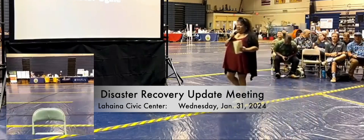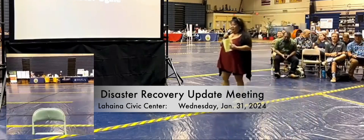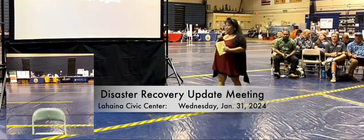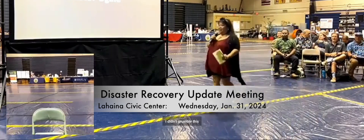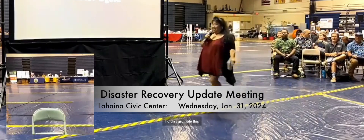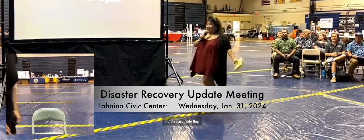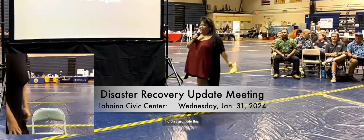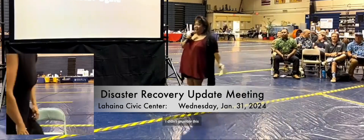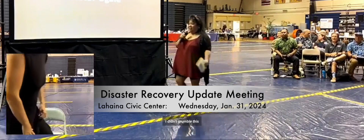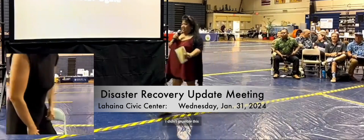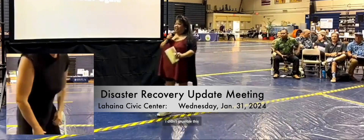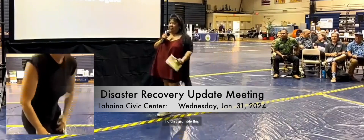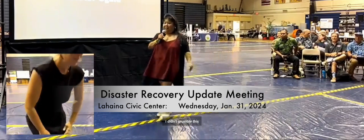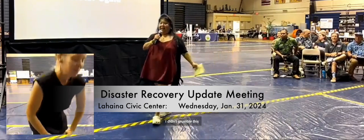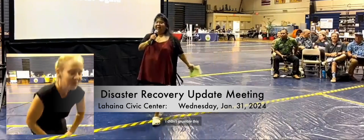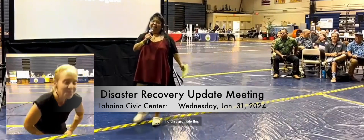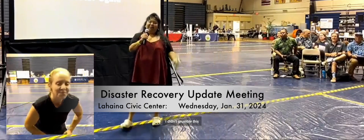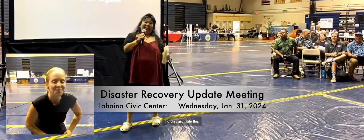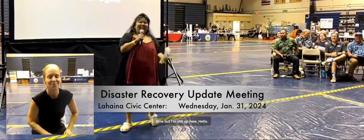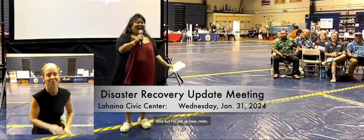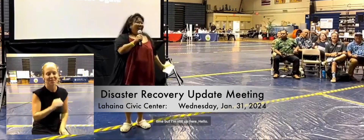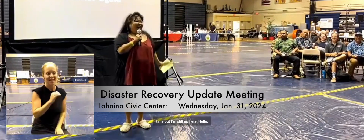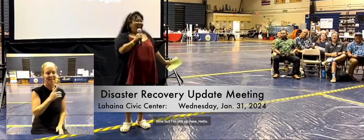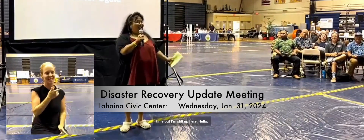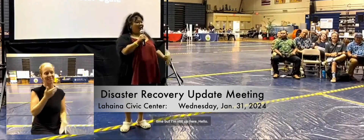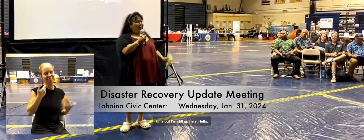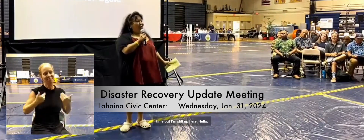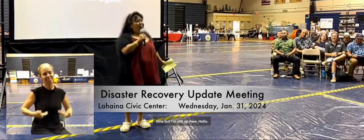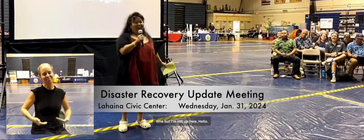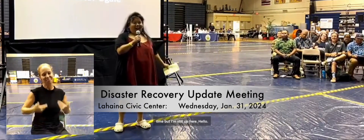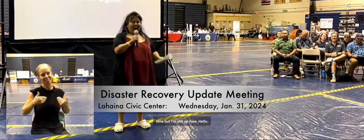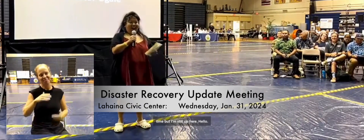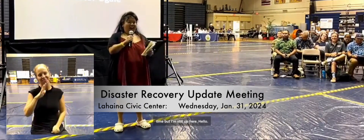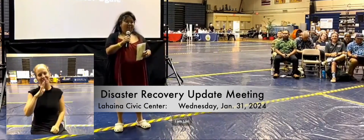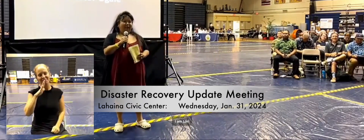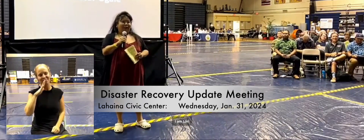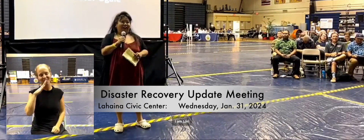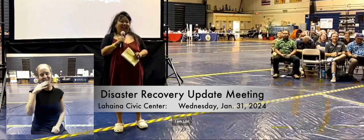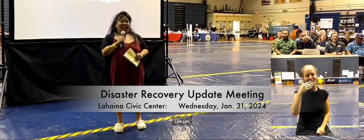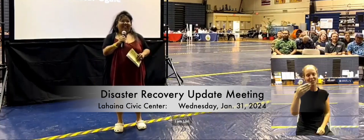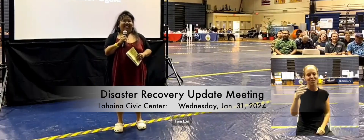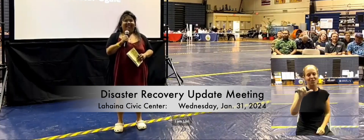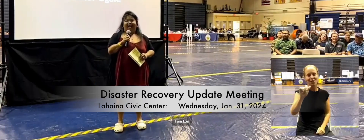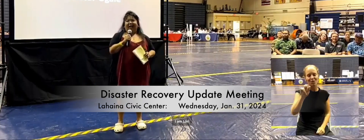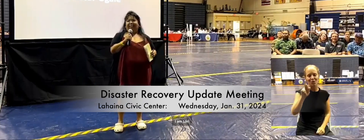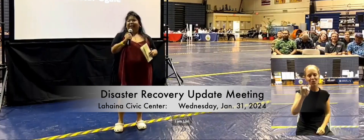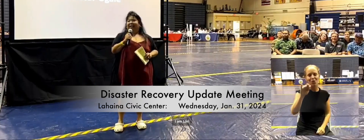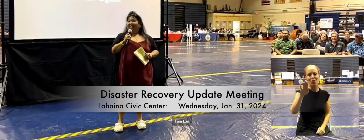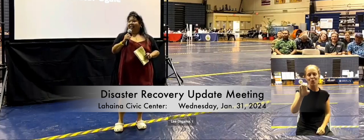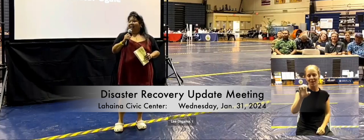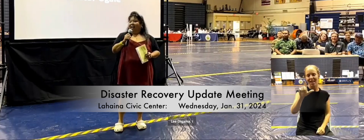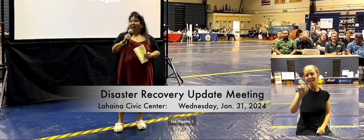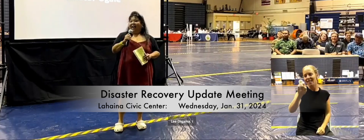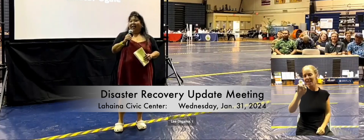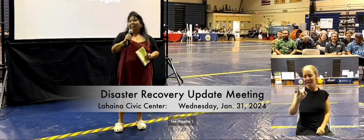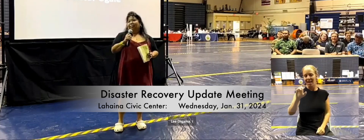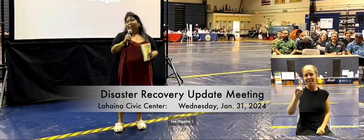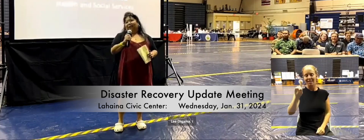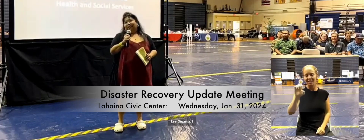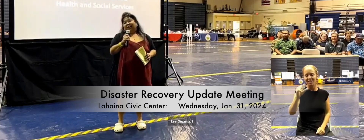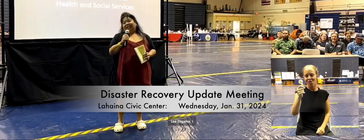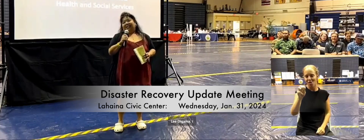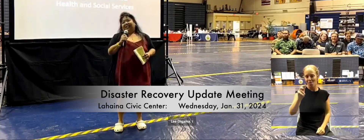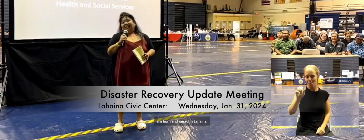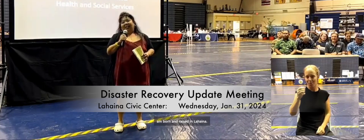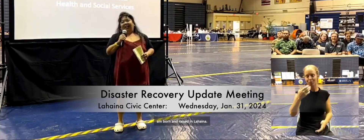I didn't grumble this time, but I'm still up here. Hello, I am Lori Lei Di Gama. I am